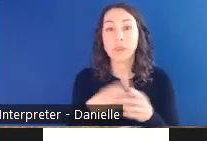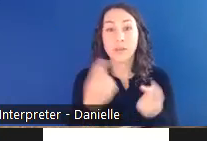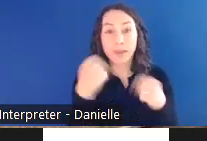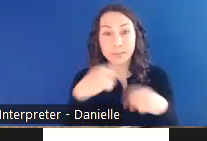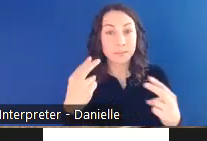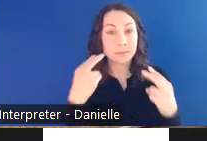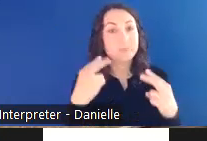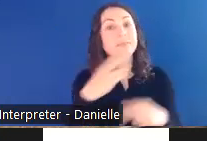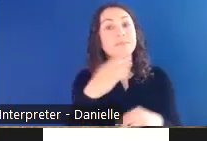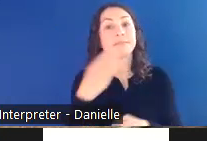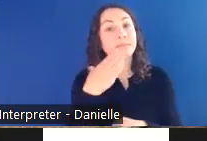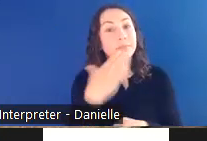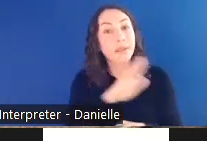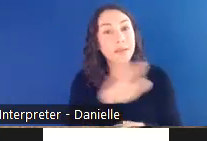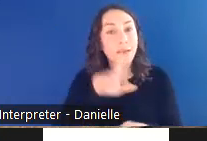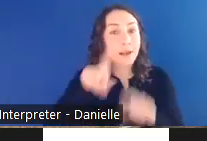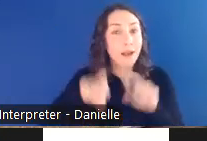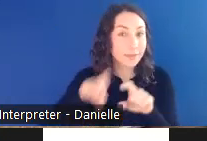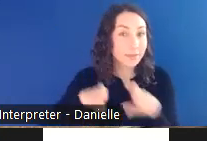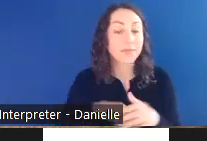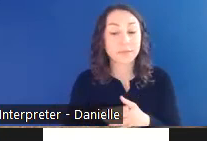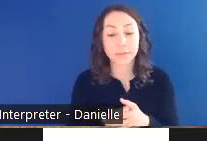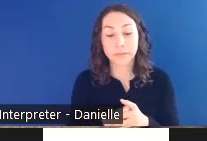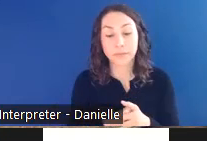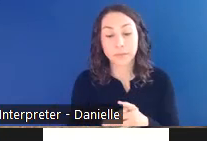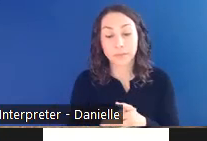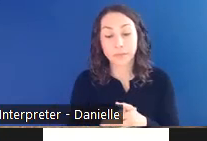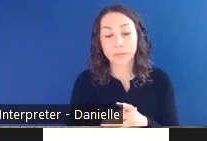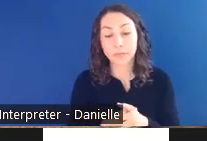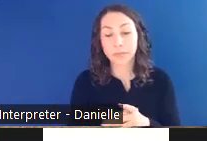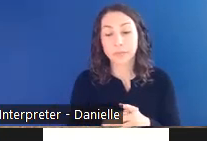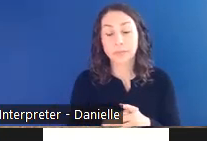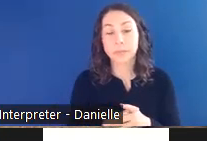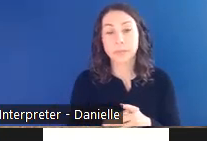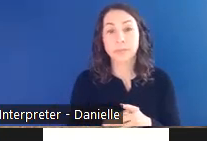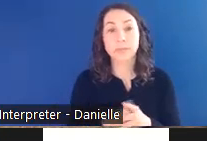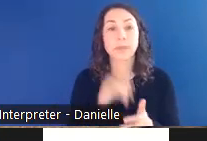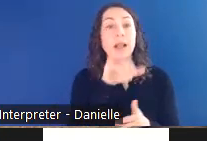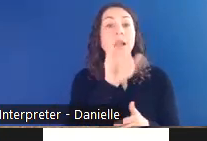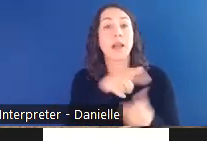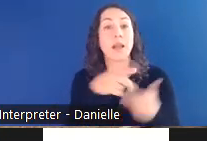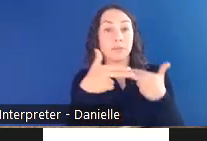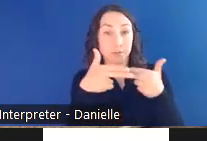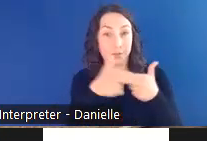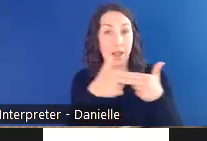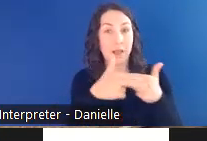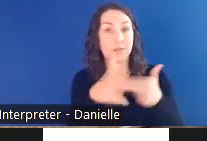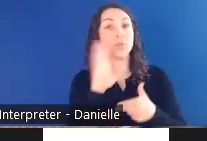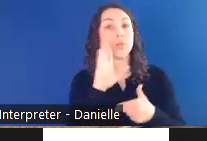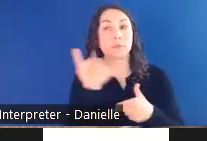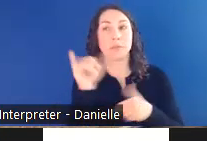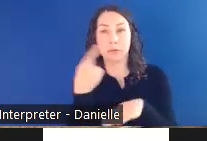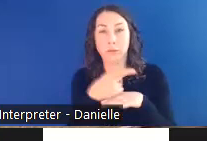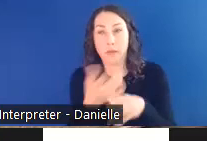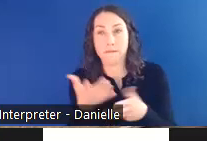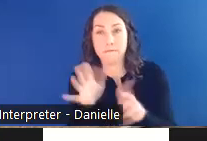so much for the questions as well. As we mentioned earlier, these slides will be posted by the end of the day. They will have